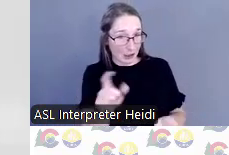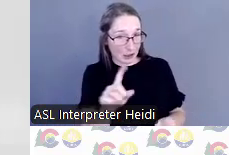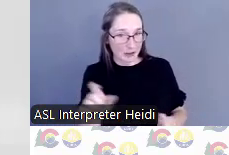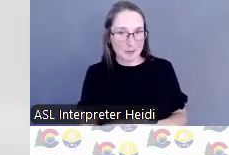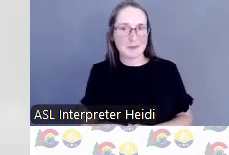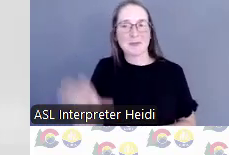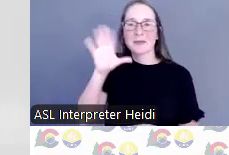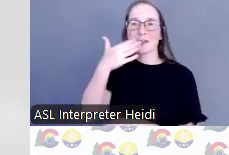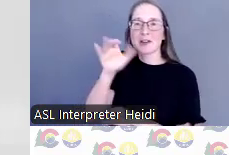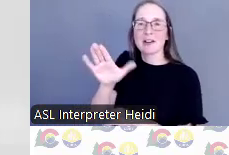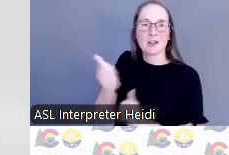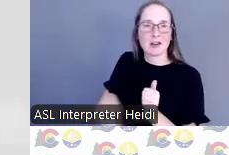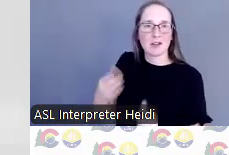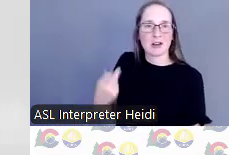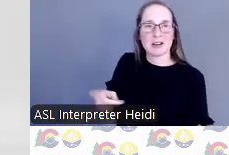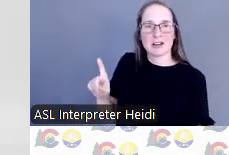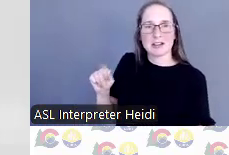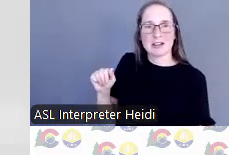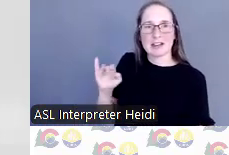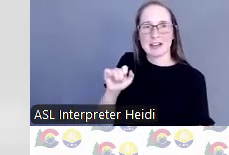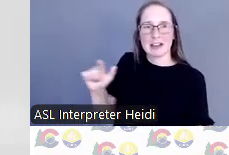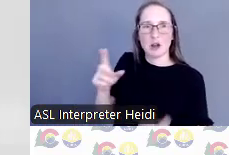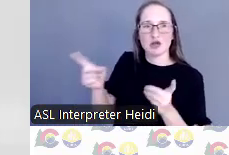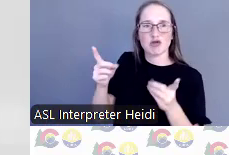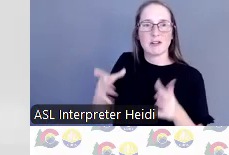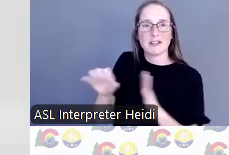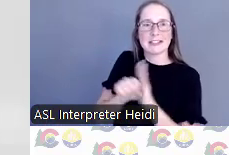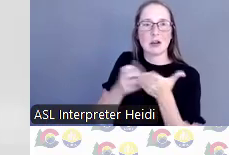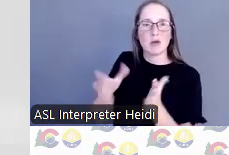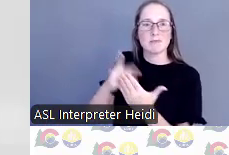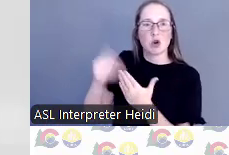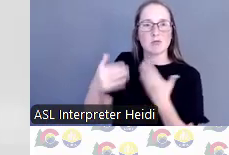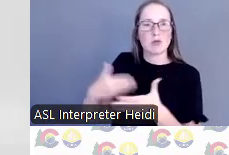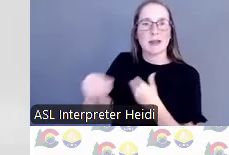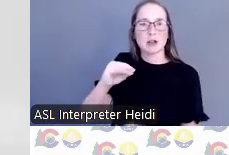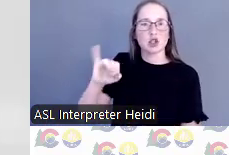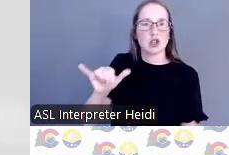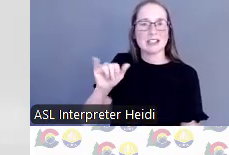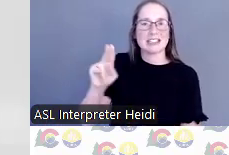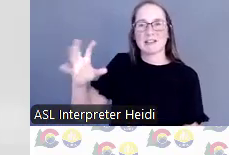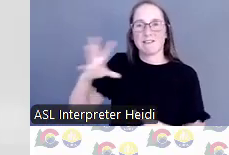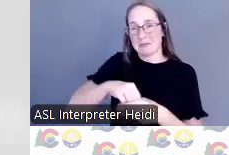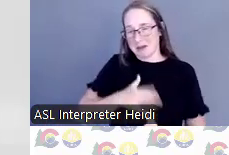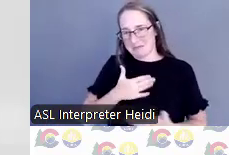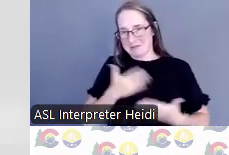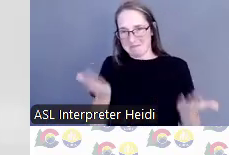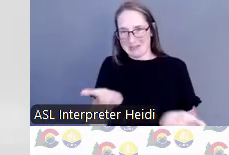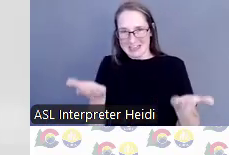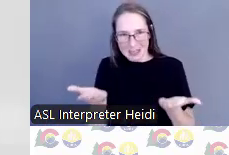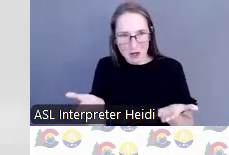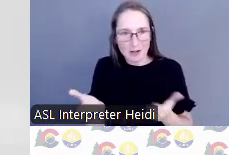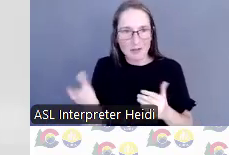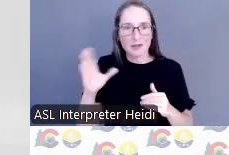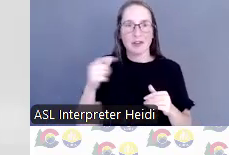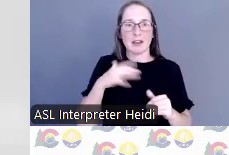Hi, good afternoon, everyone. I'm Danielle Culp, and I'm the Director of Statewide Programs Process and Justice Involvement. So happy to be here. I'll